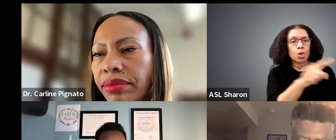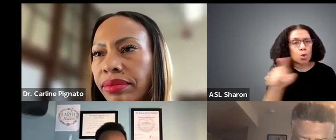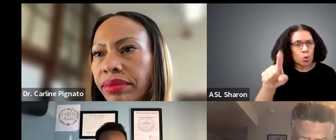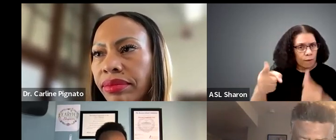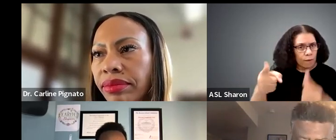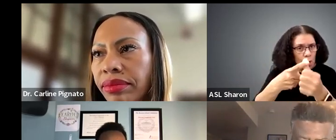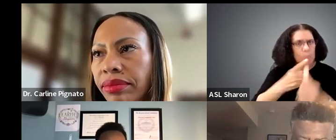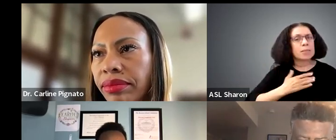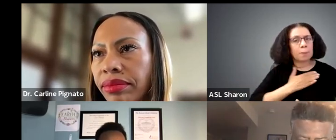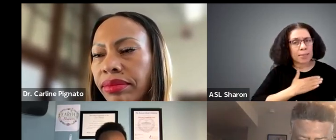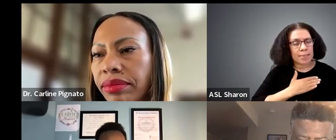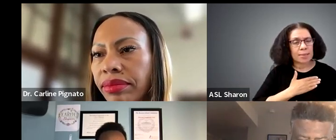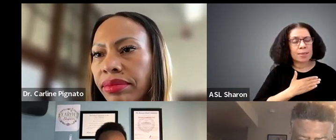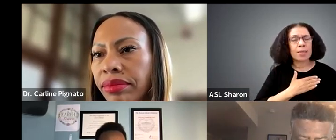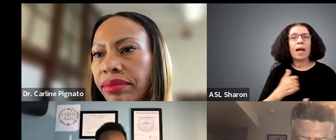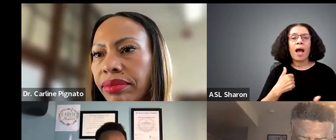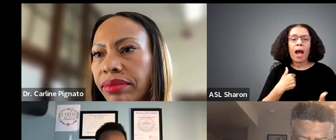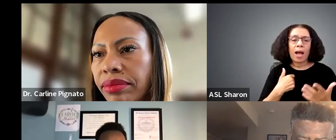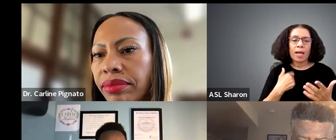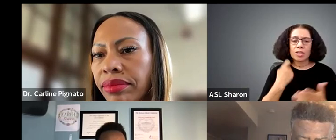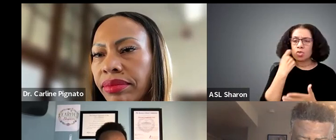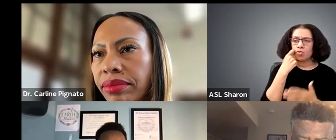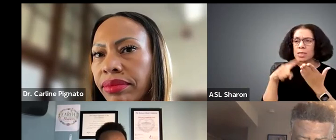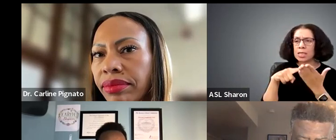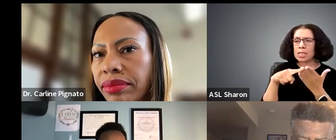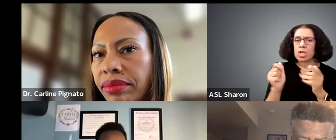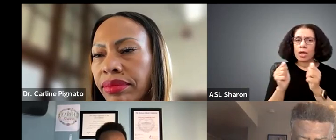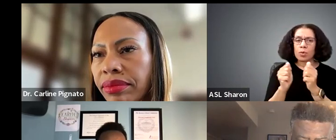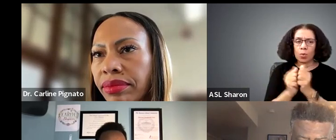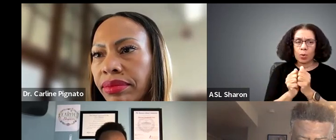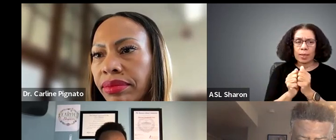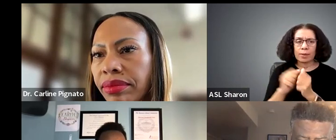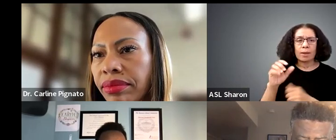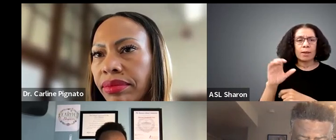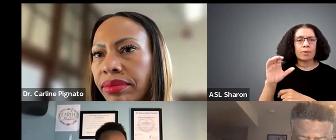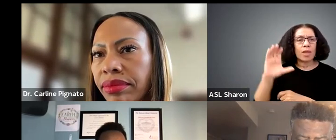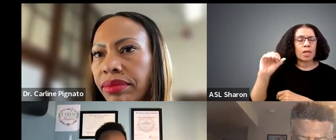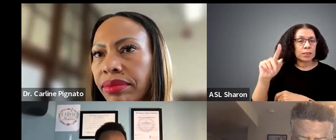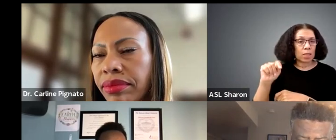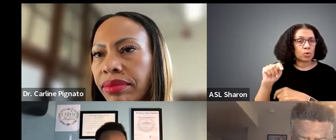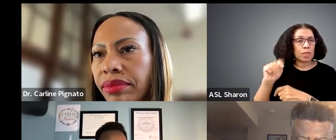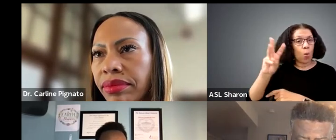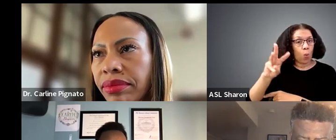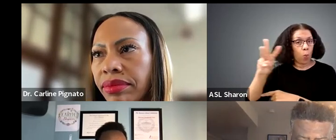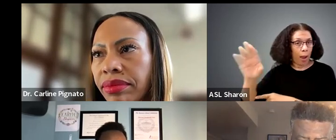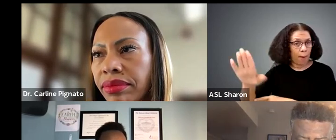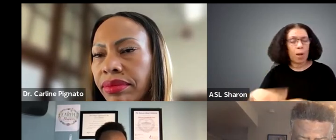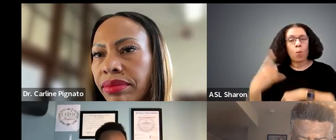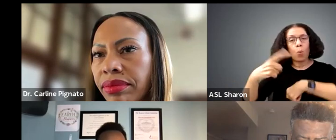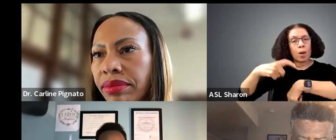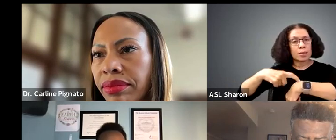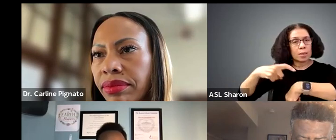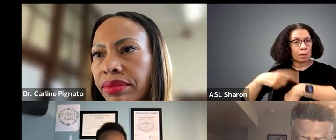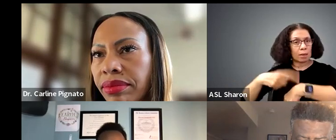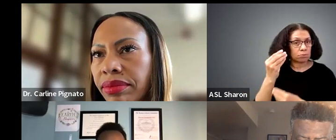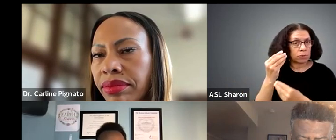first. If you would, I just checked with the JT Consulting website and have one point of information